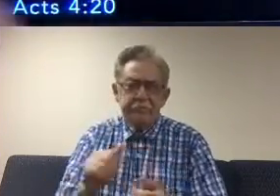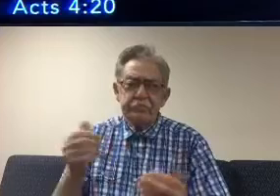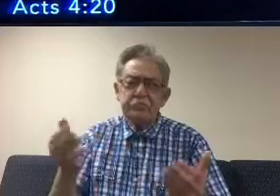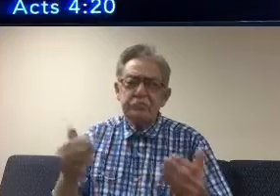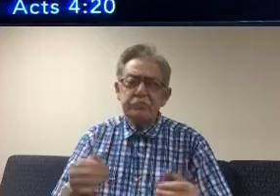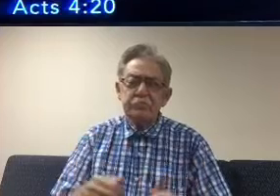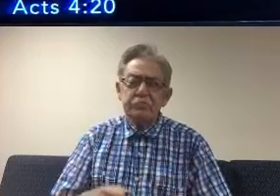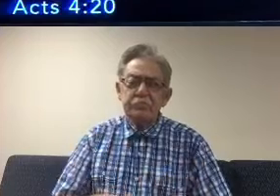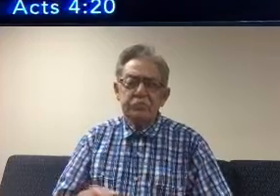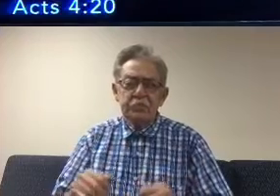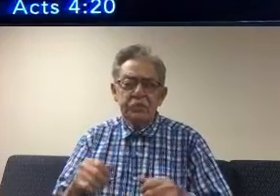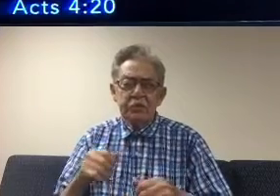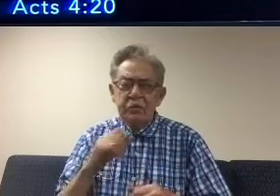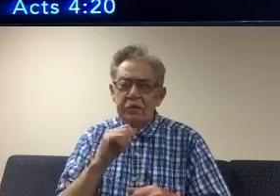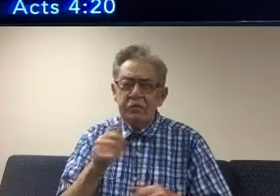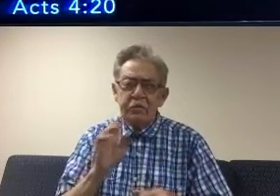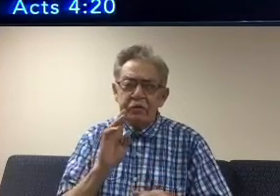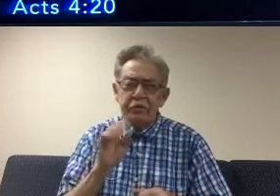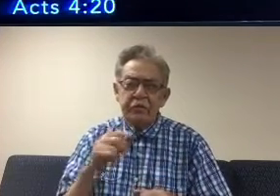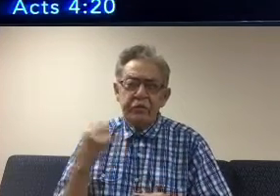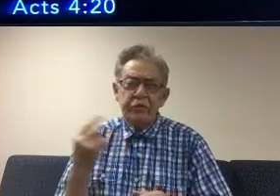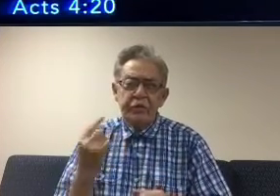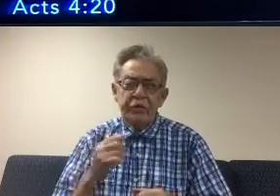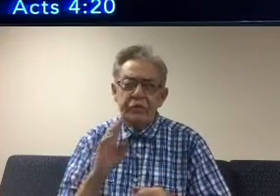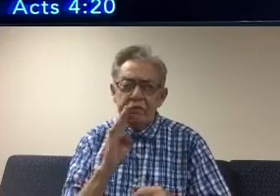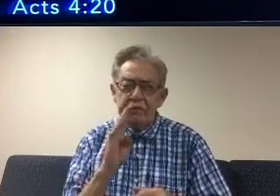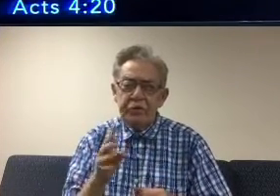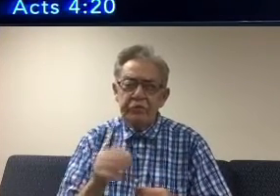what we've seen and heard.